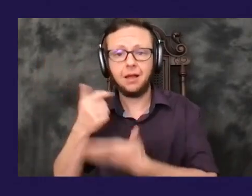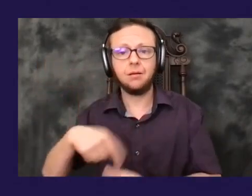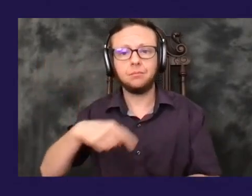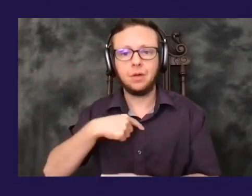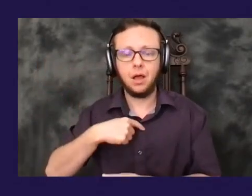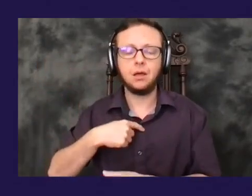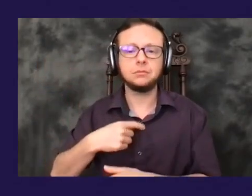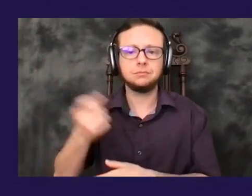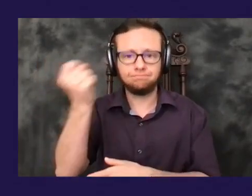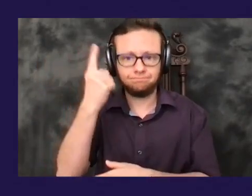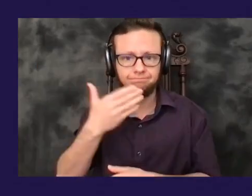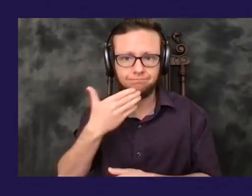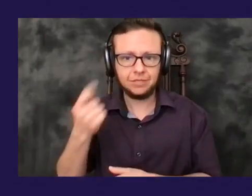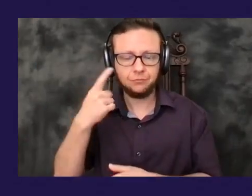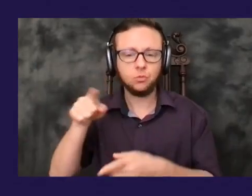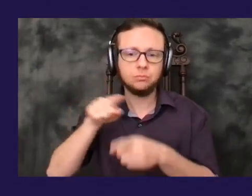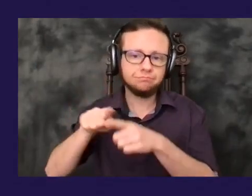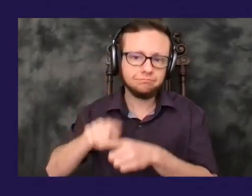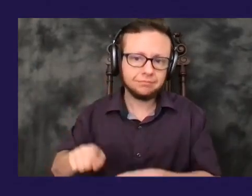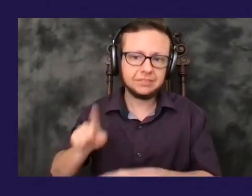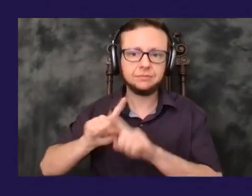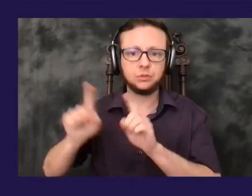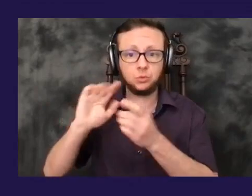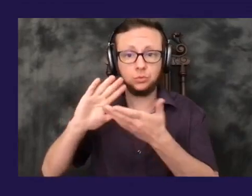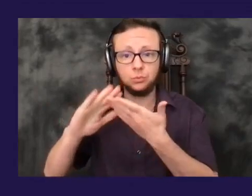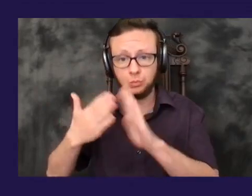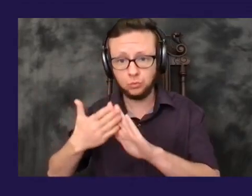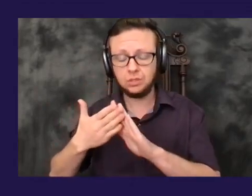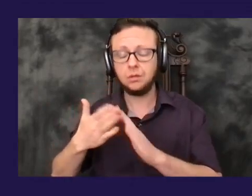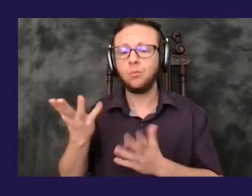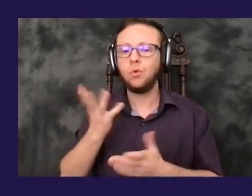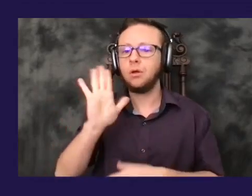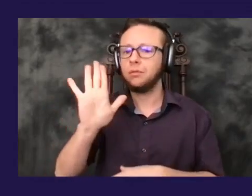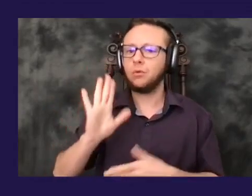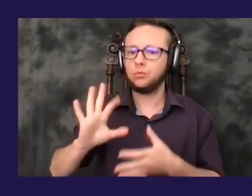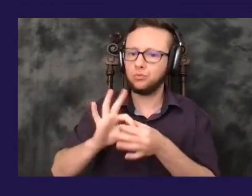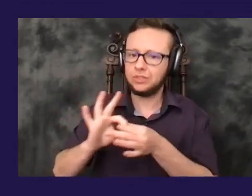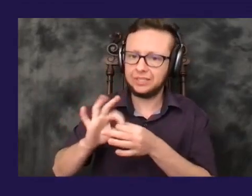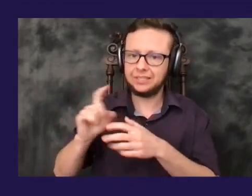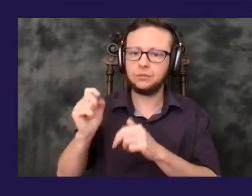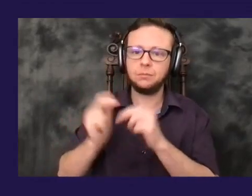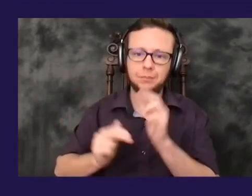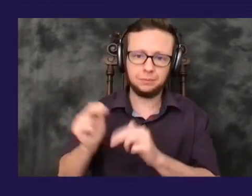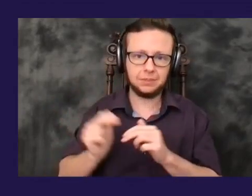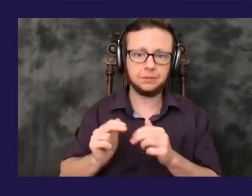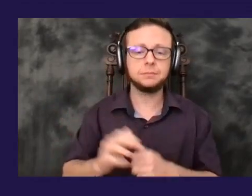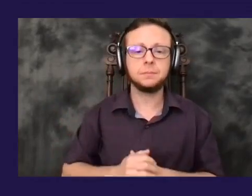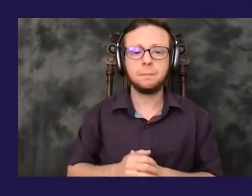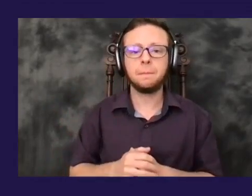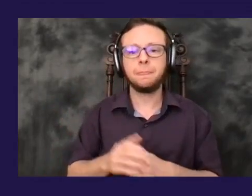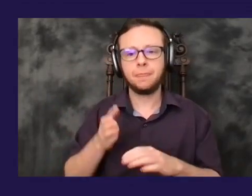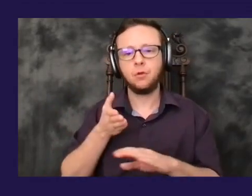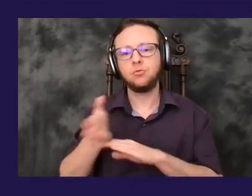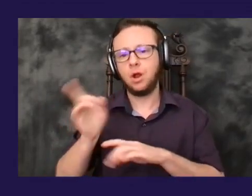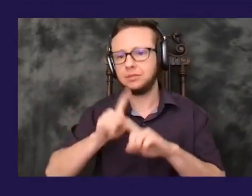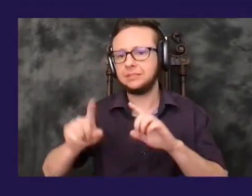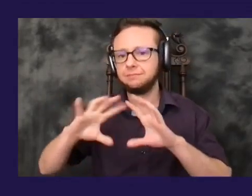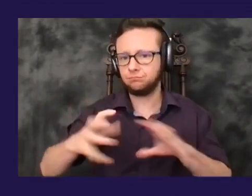particular community, what are those relationships that need to be built across actors.